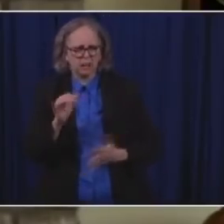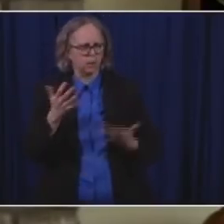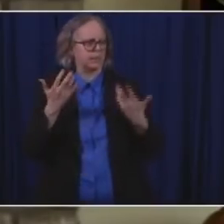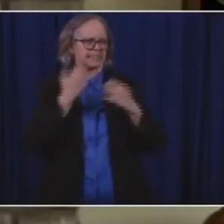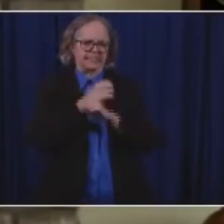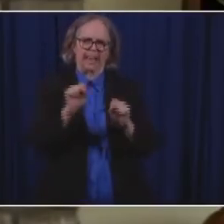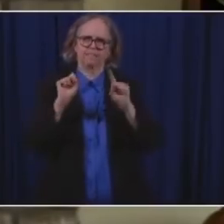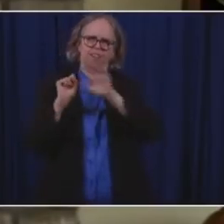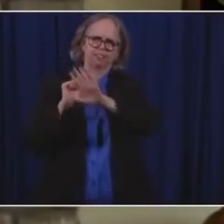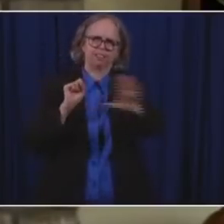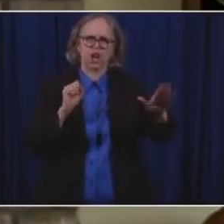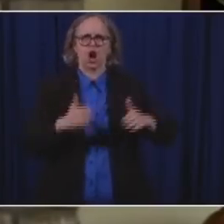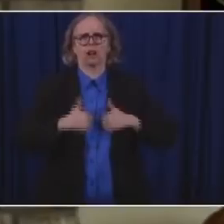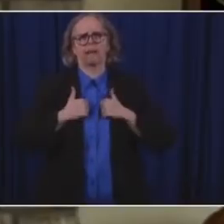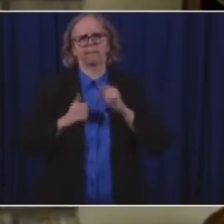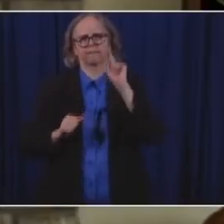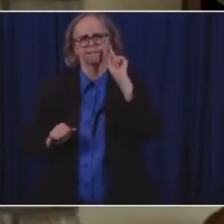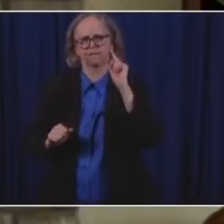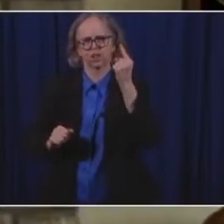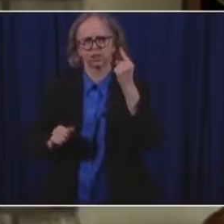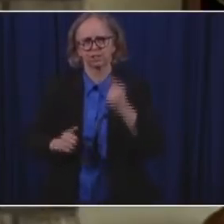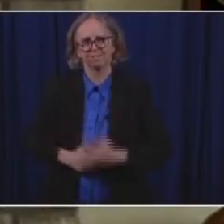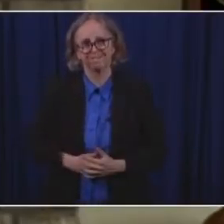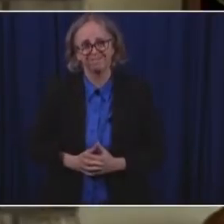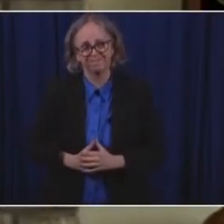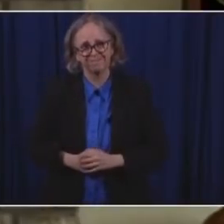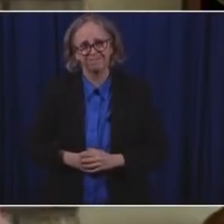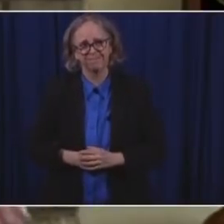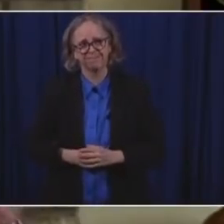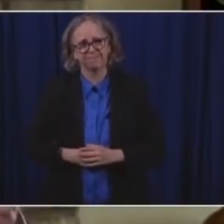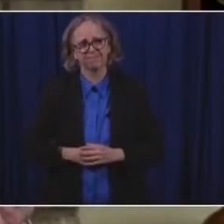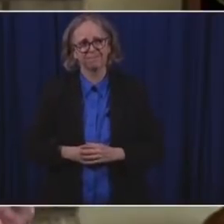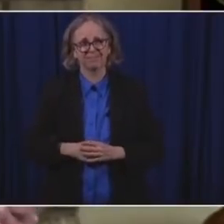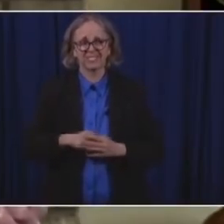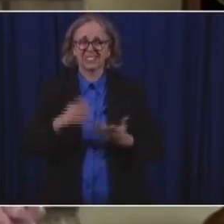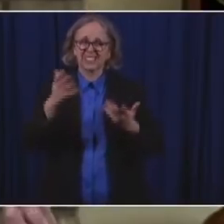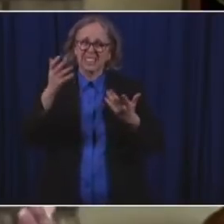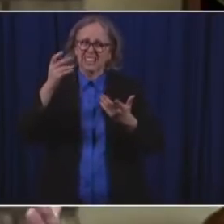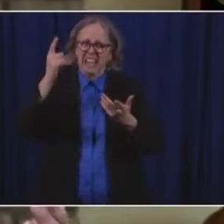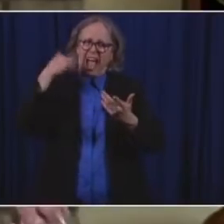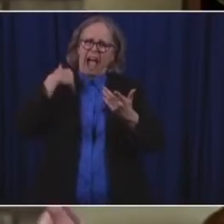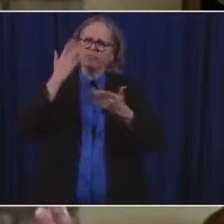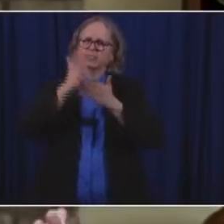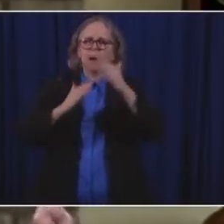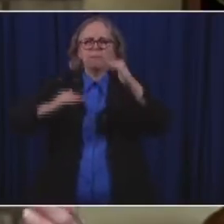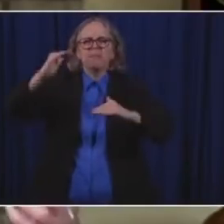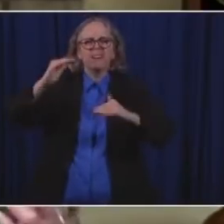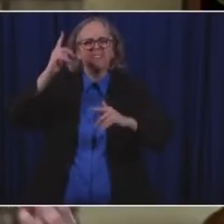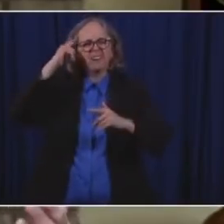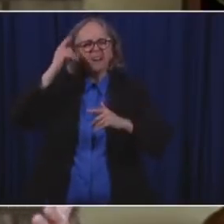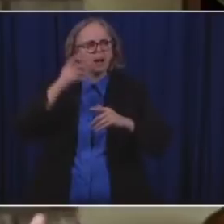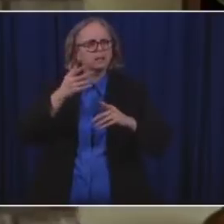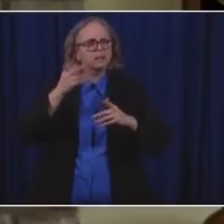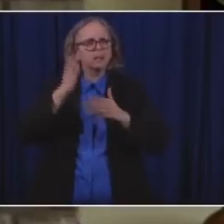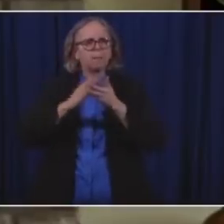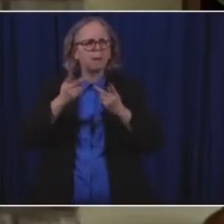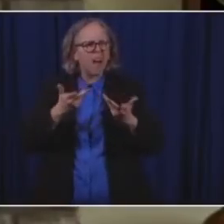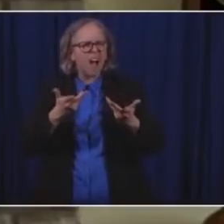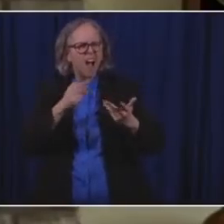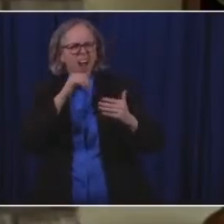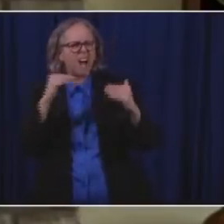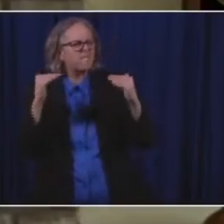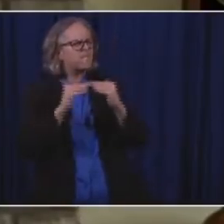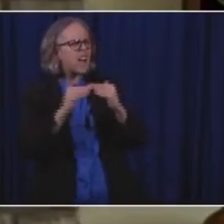perfect. There will be some inequities, I suppose, and someone will say, well, look, this group really, in this particular case, it might be more